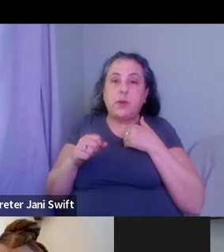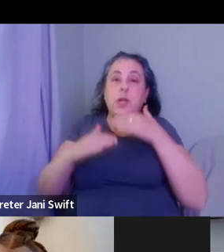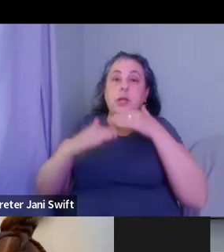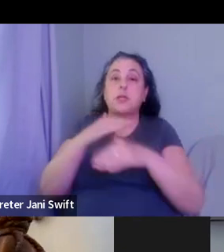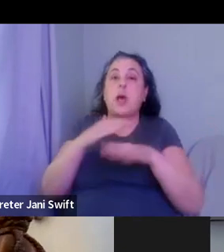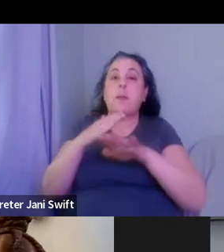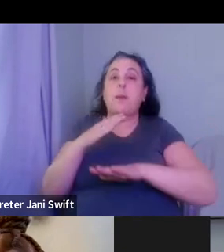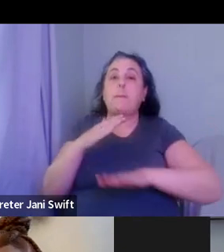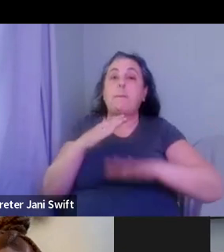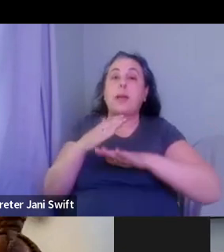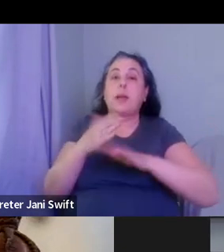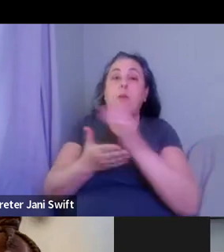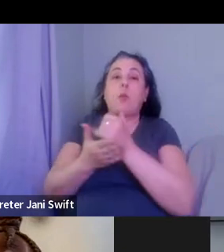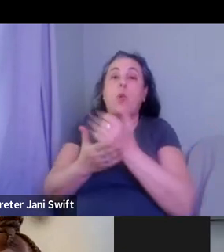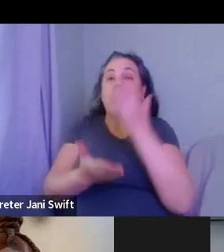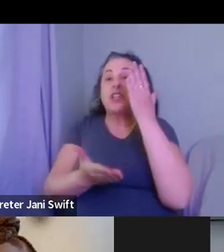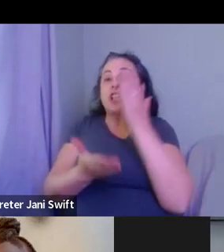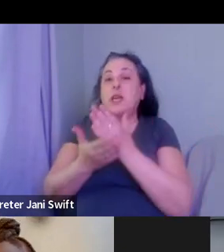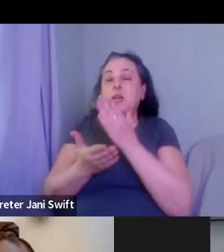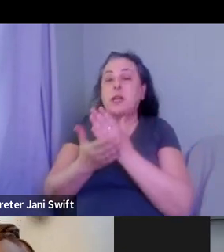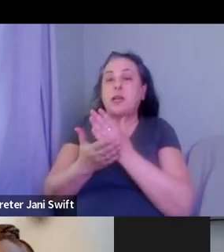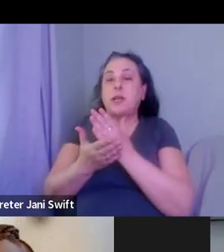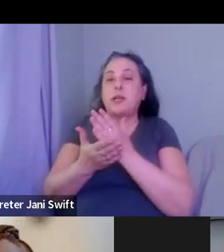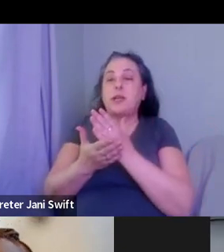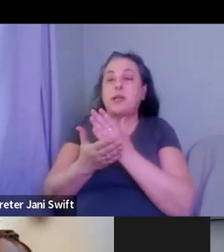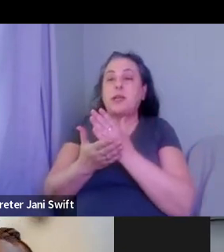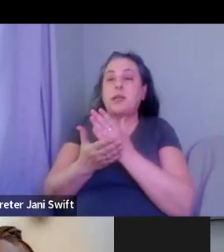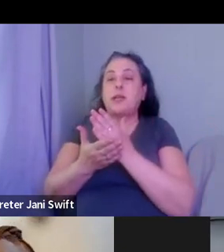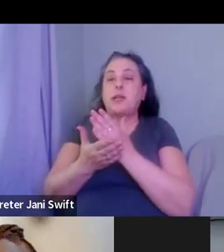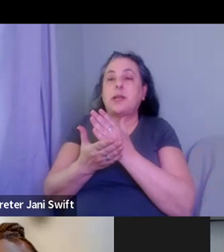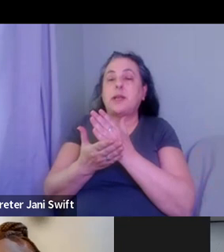wage ended in sub-minimum wage for a